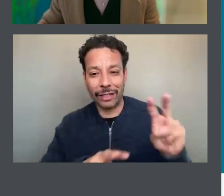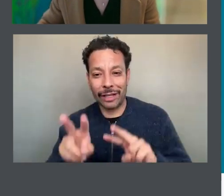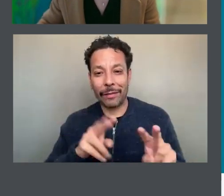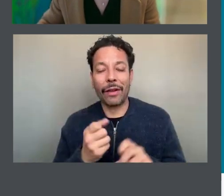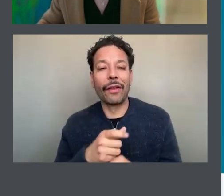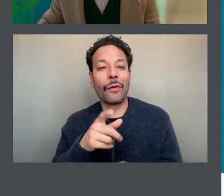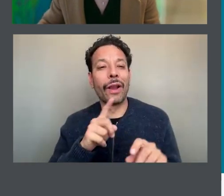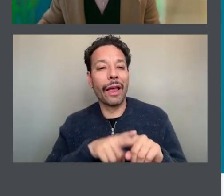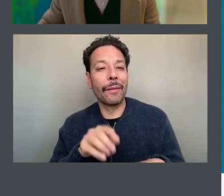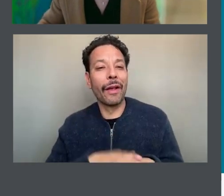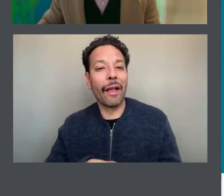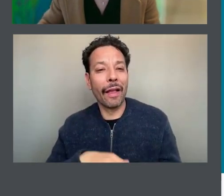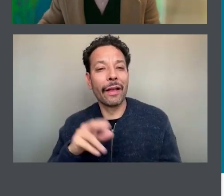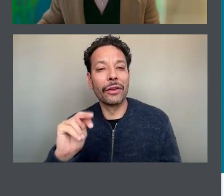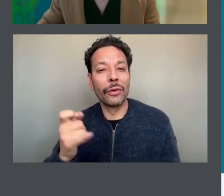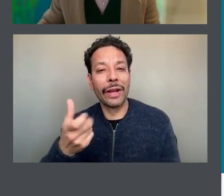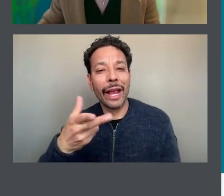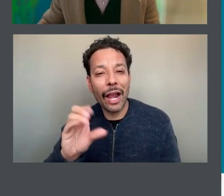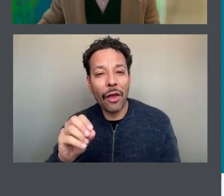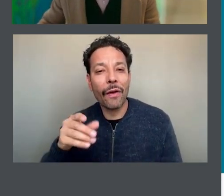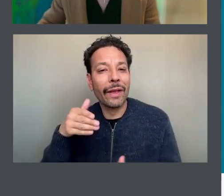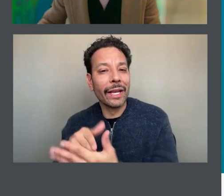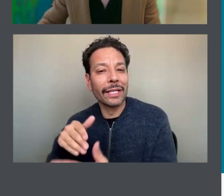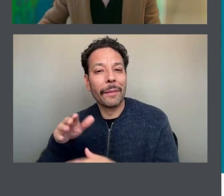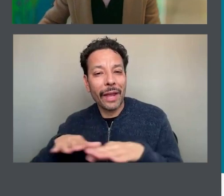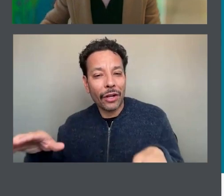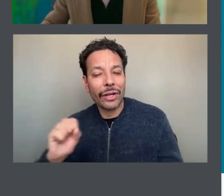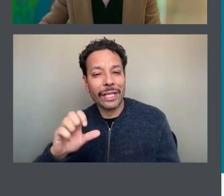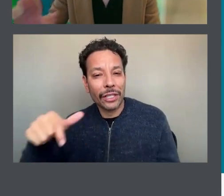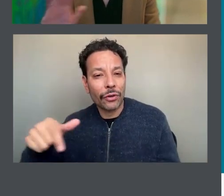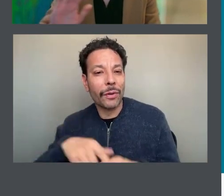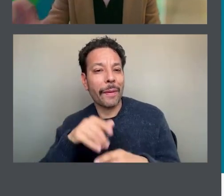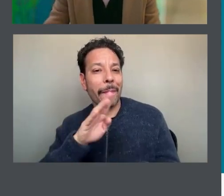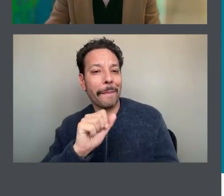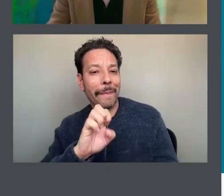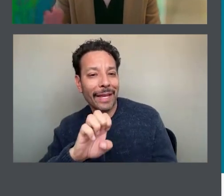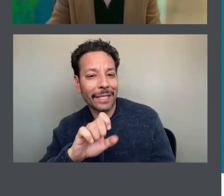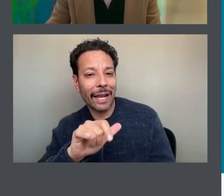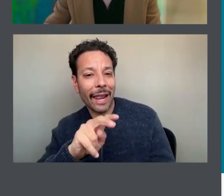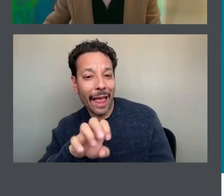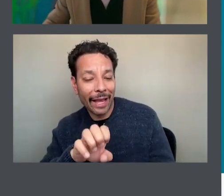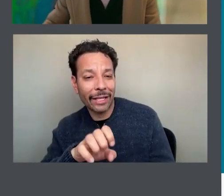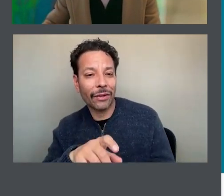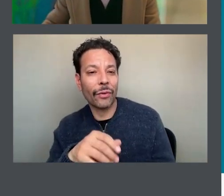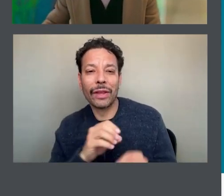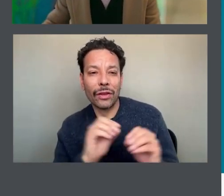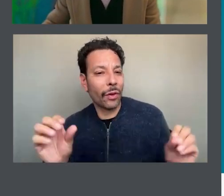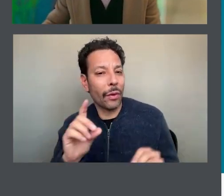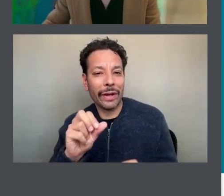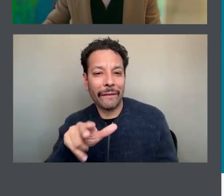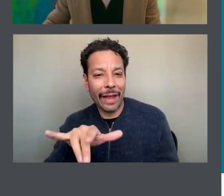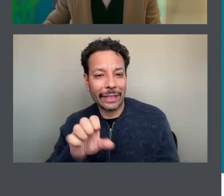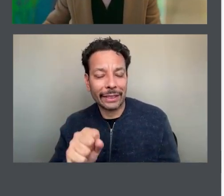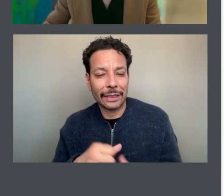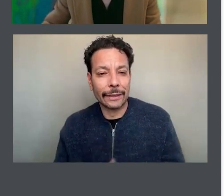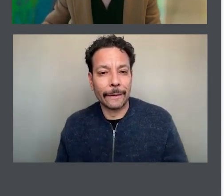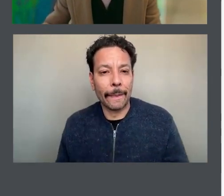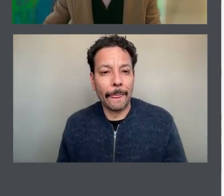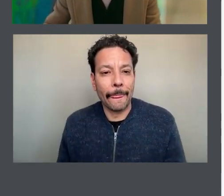the reliability of the Unihilo versus the pediatric SSQ at baseline, so with no device use.